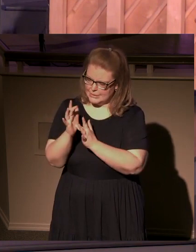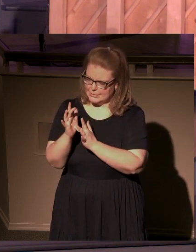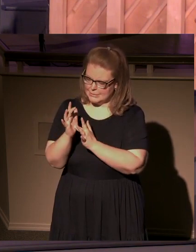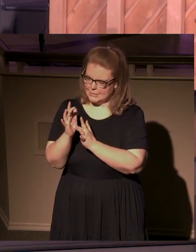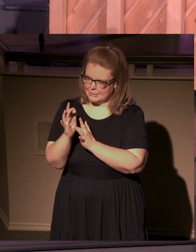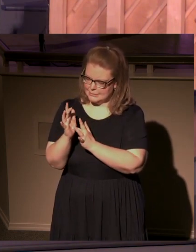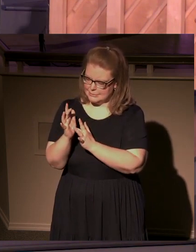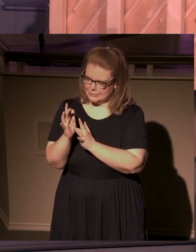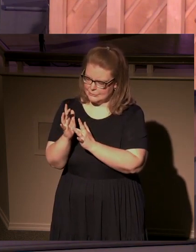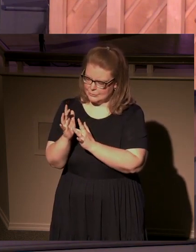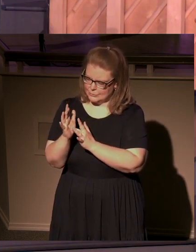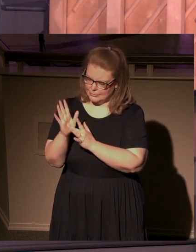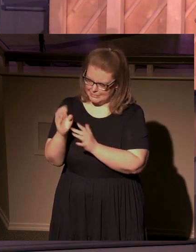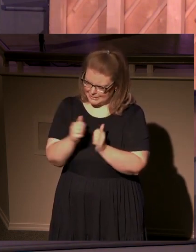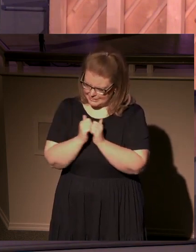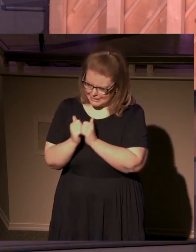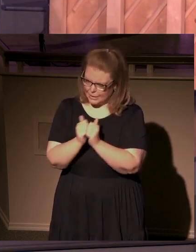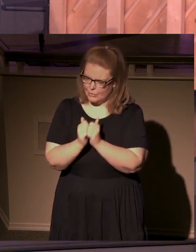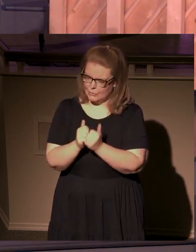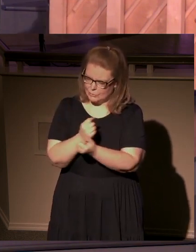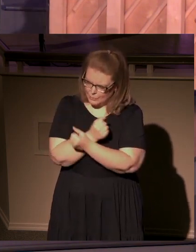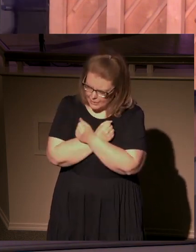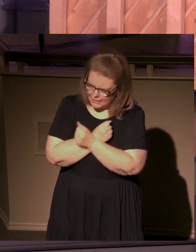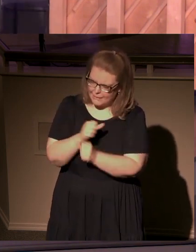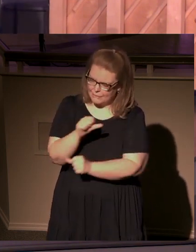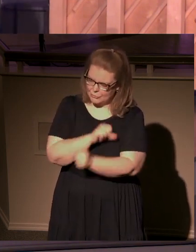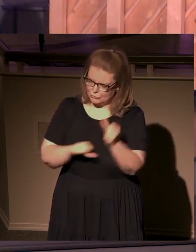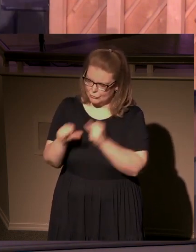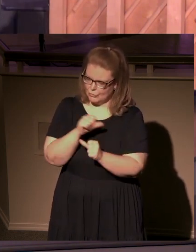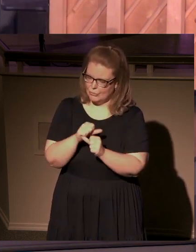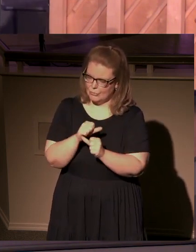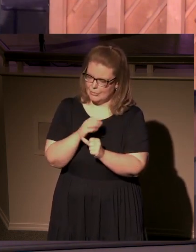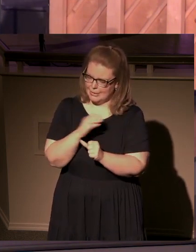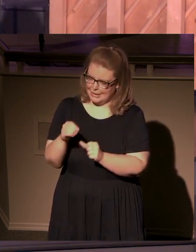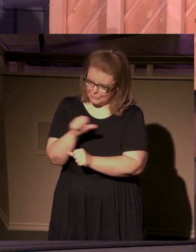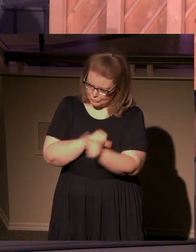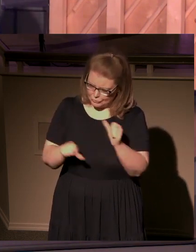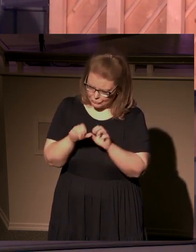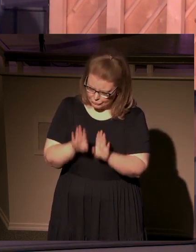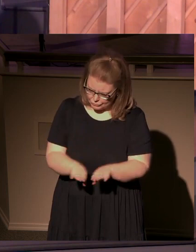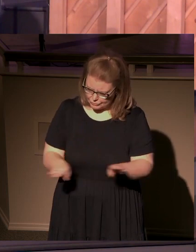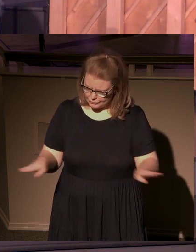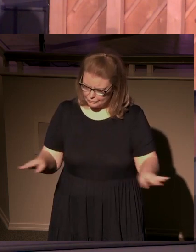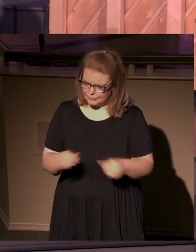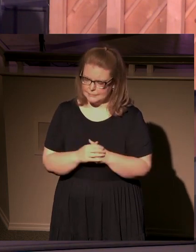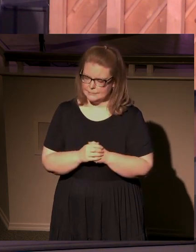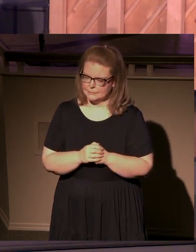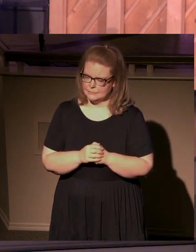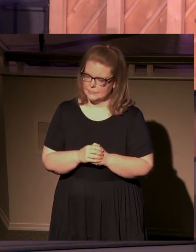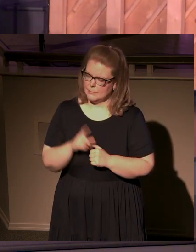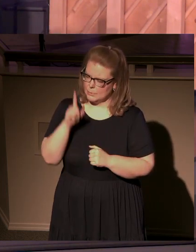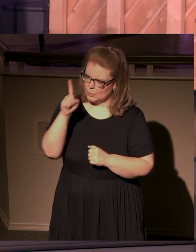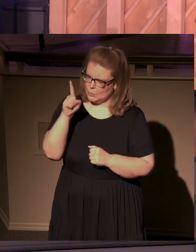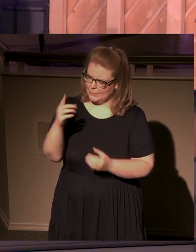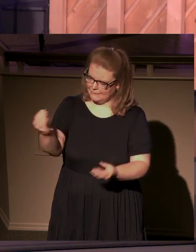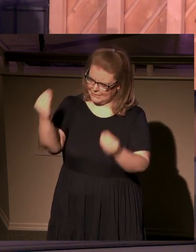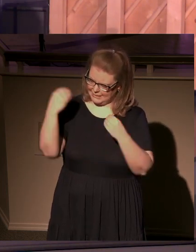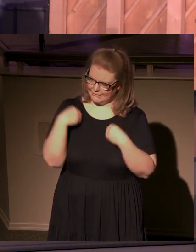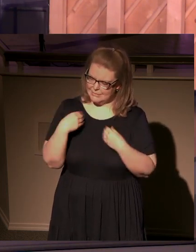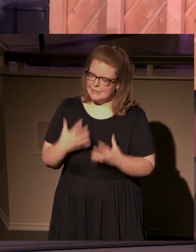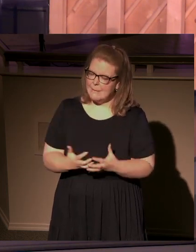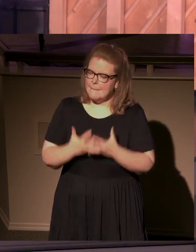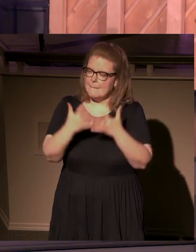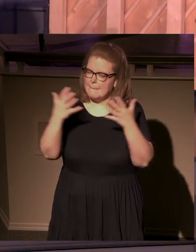families, to love one another, and to love one another's kids. Lord, you've given us